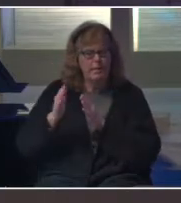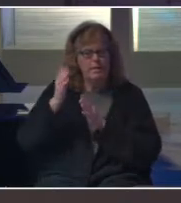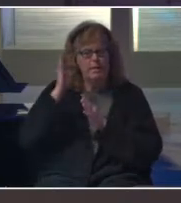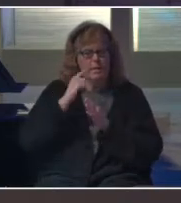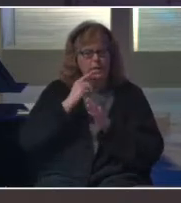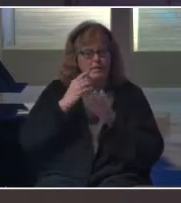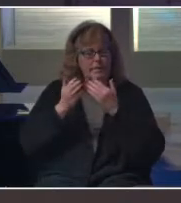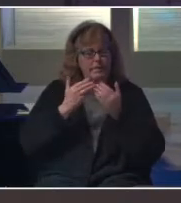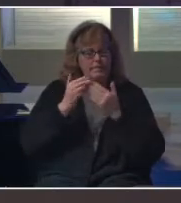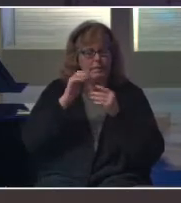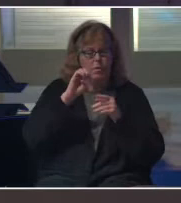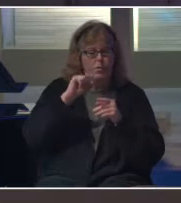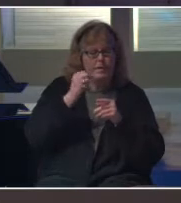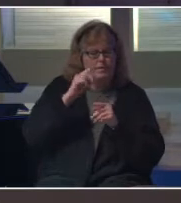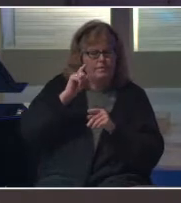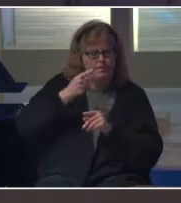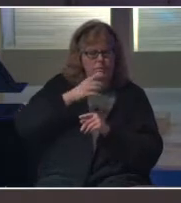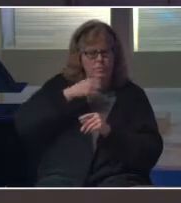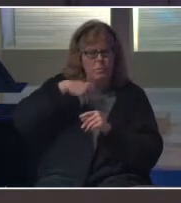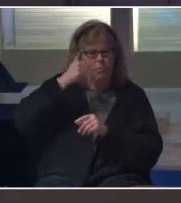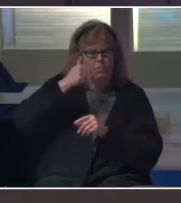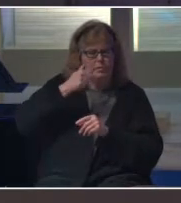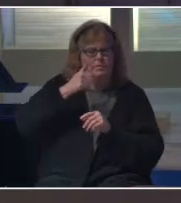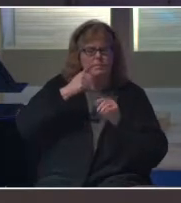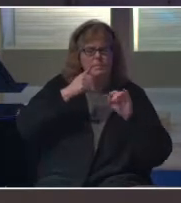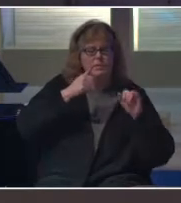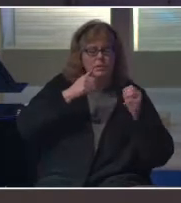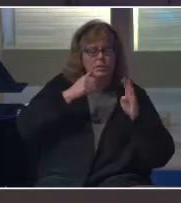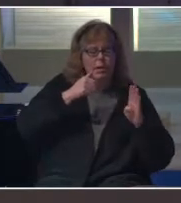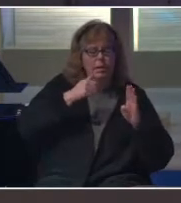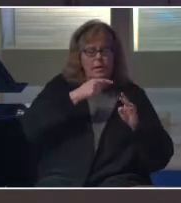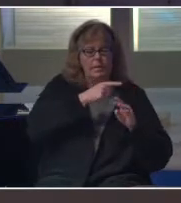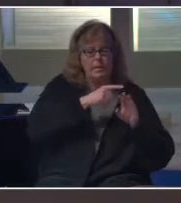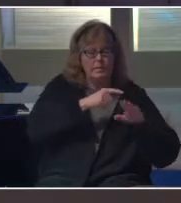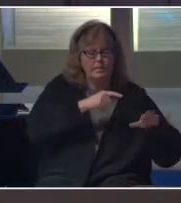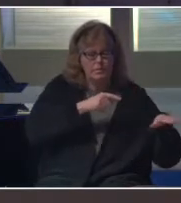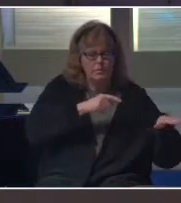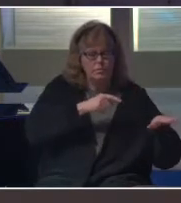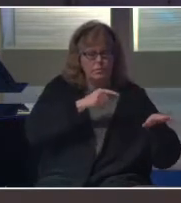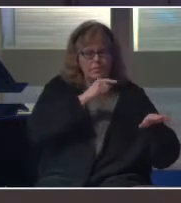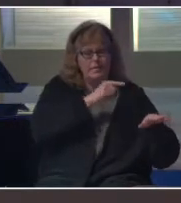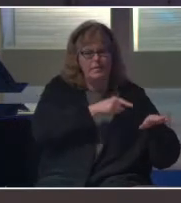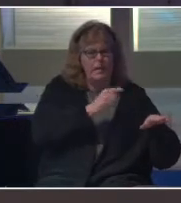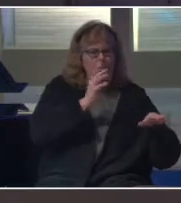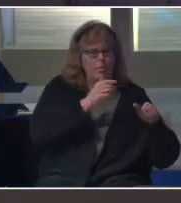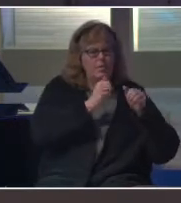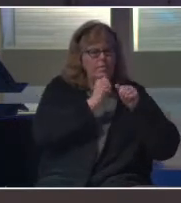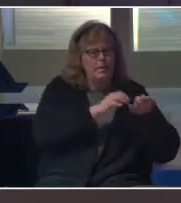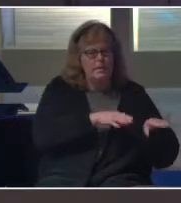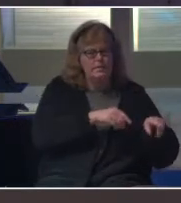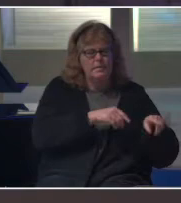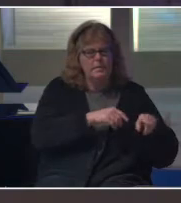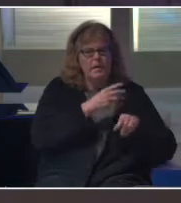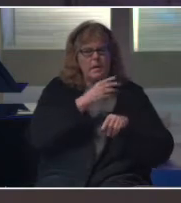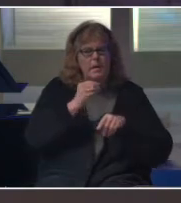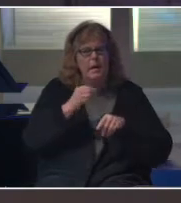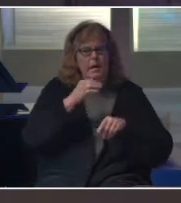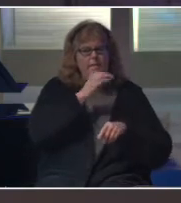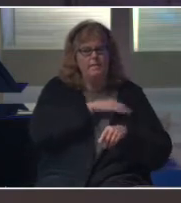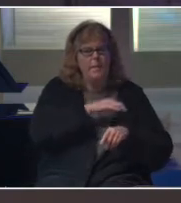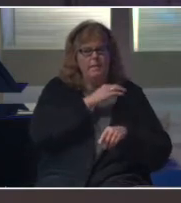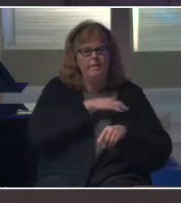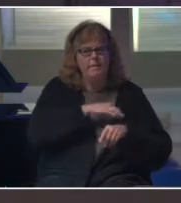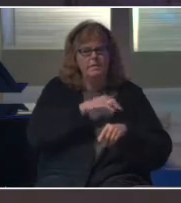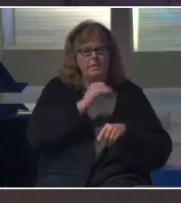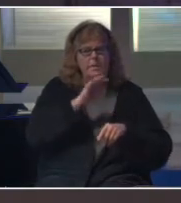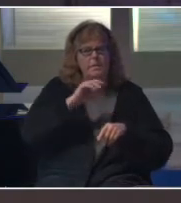even though Esau was the firstborn, Jacob and his descendants would receive the blessings and the benefits